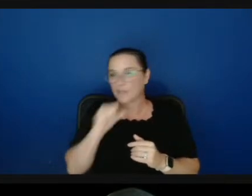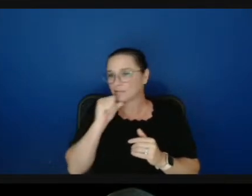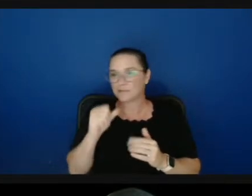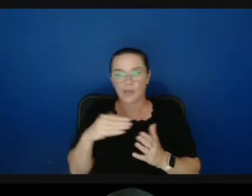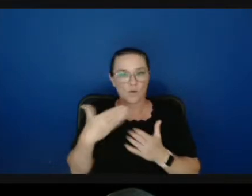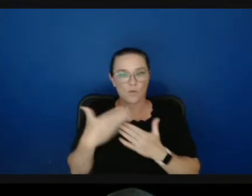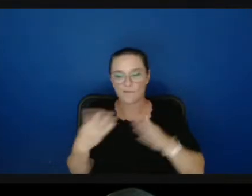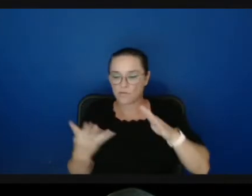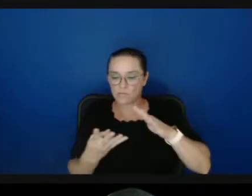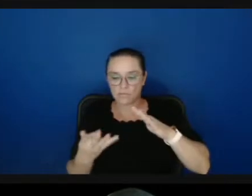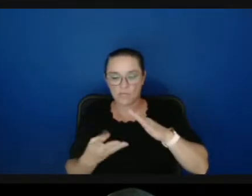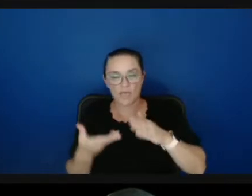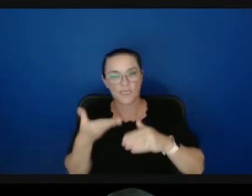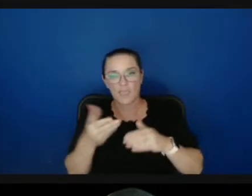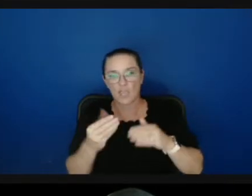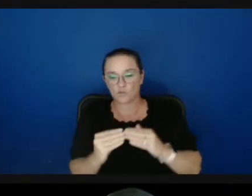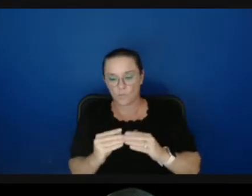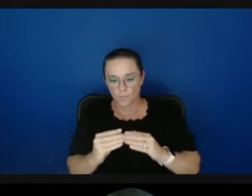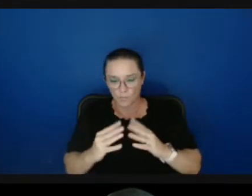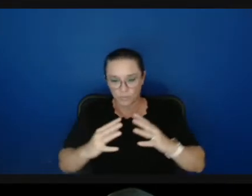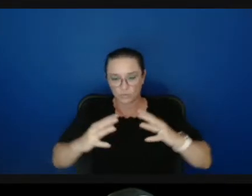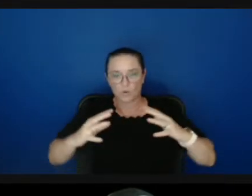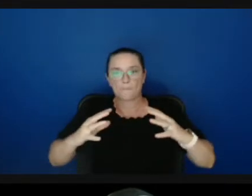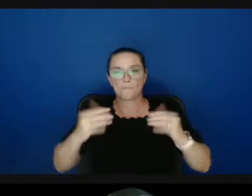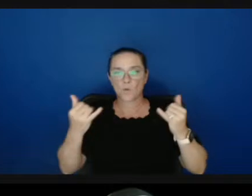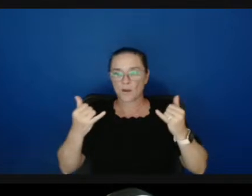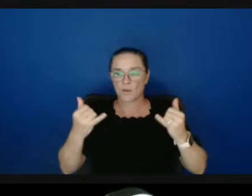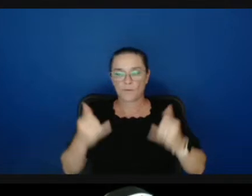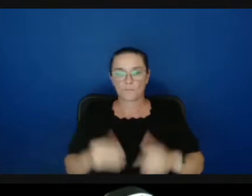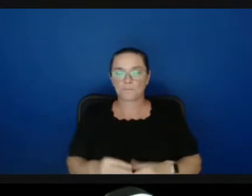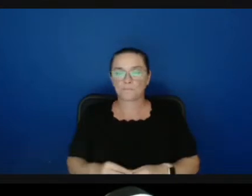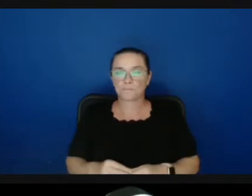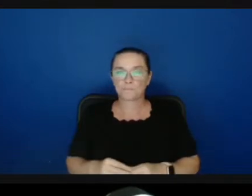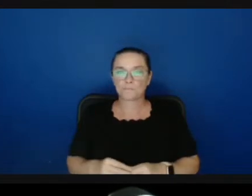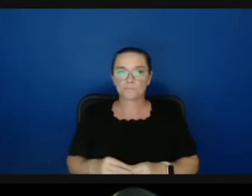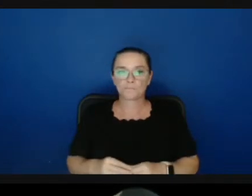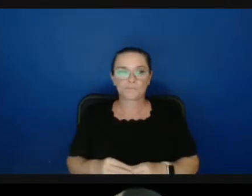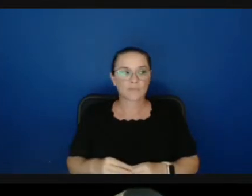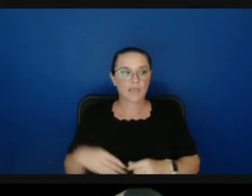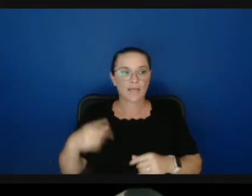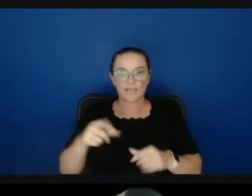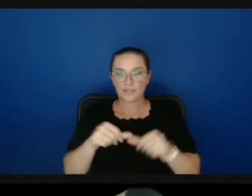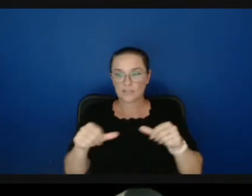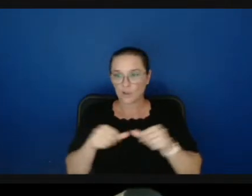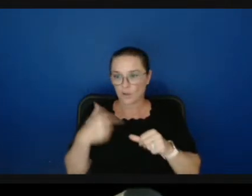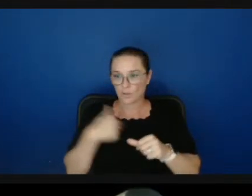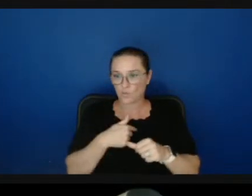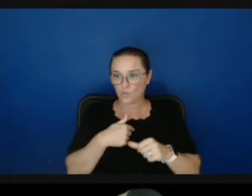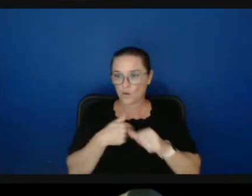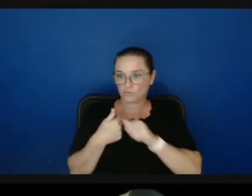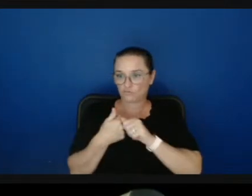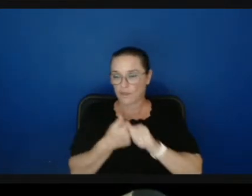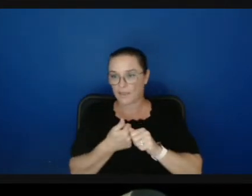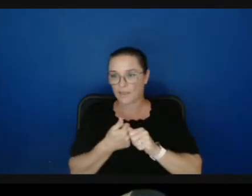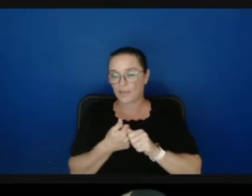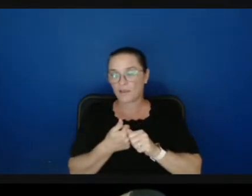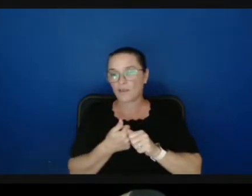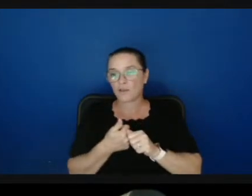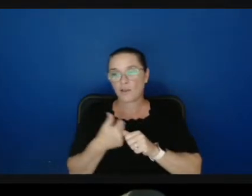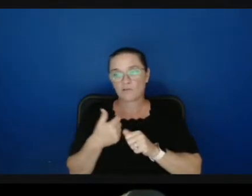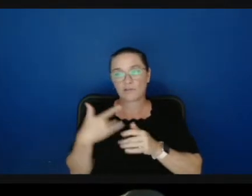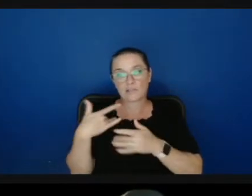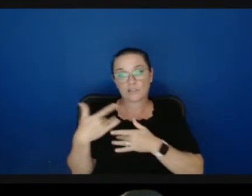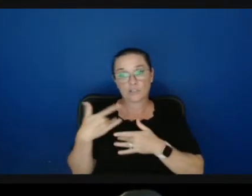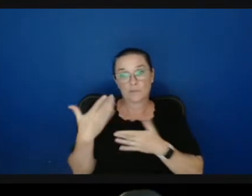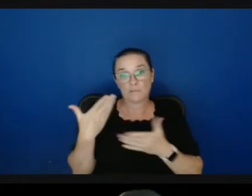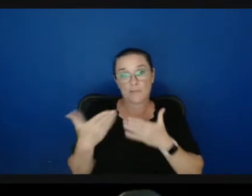to swell the ground upwards there yet. Right, this is the area that we're tracking, where that might happen next. Maybe not